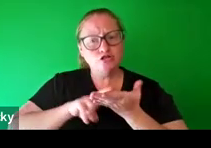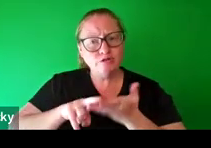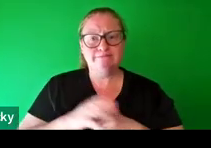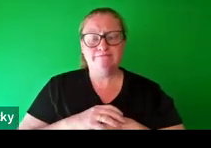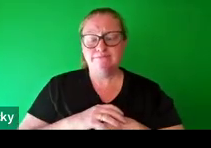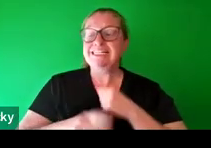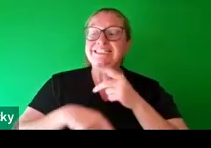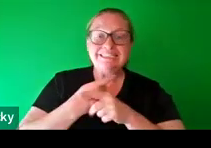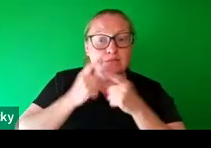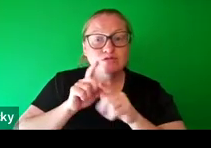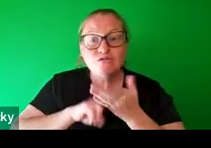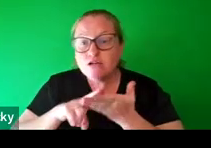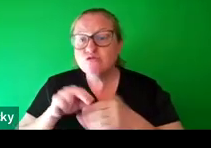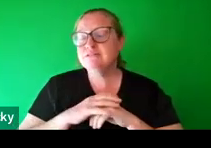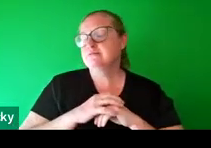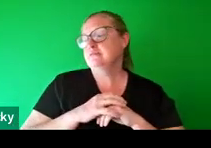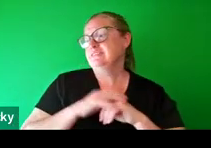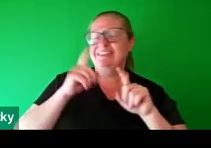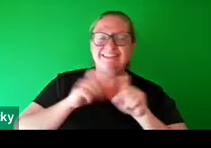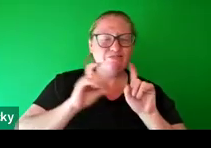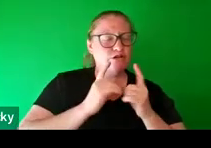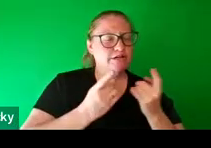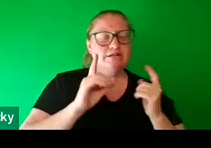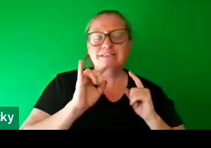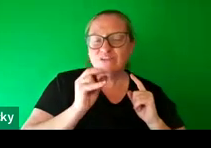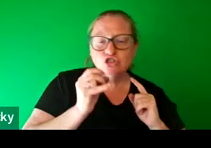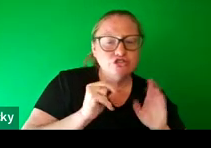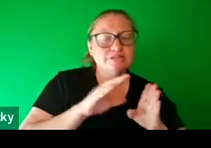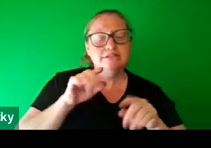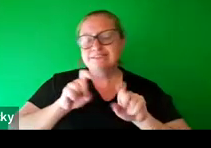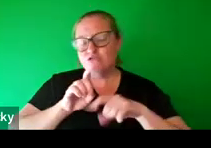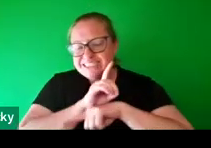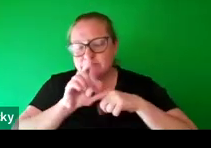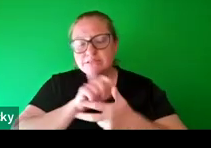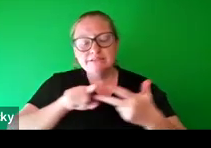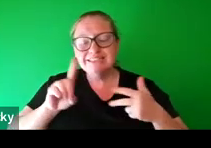contracts. In different divisions, different disciplines, DOT,